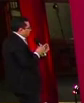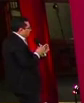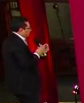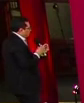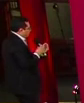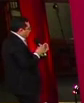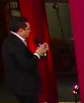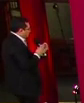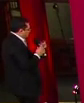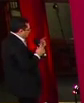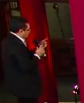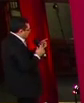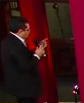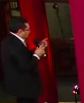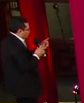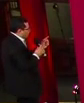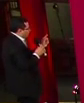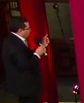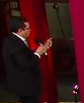chart.